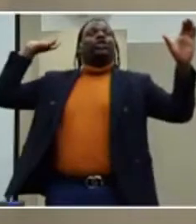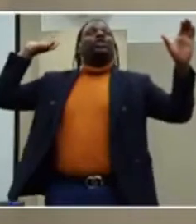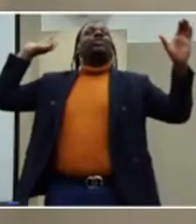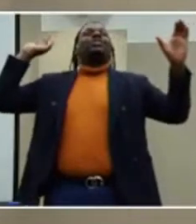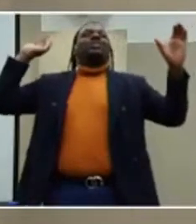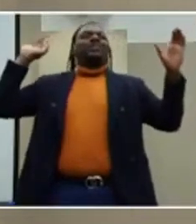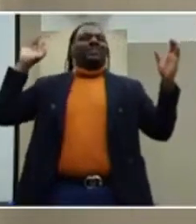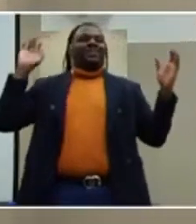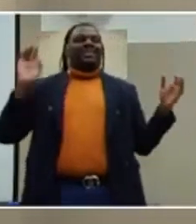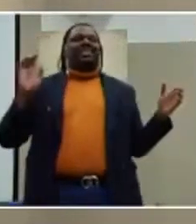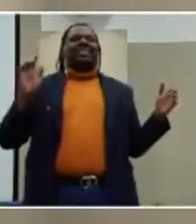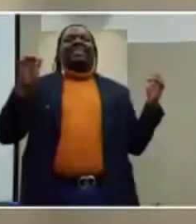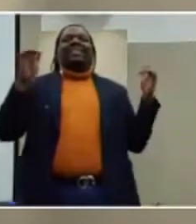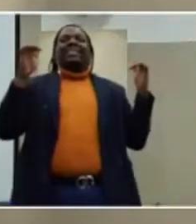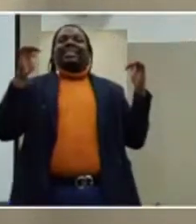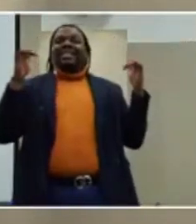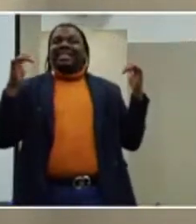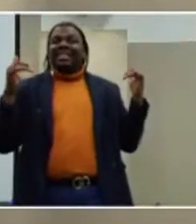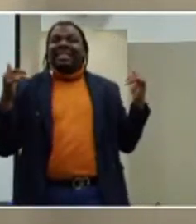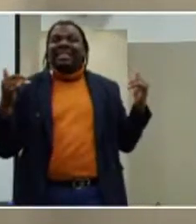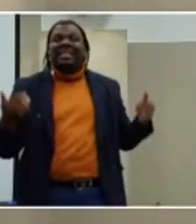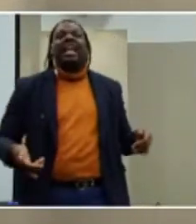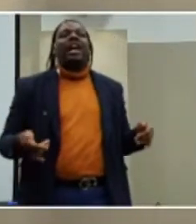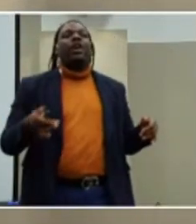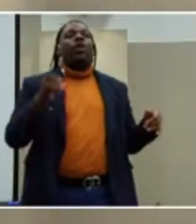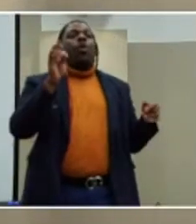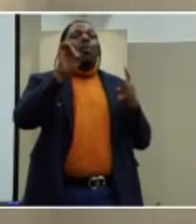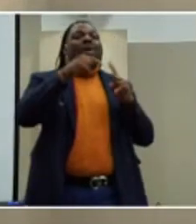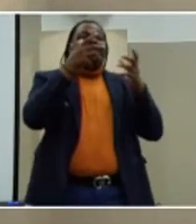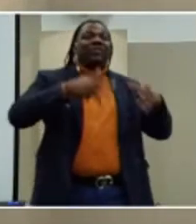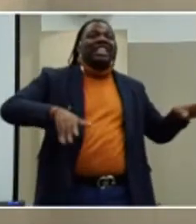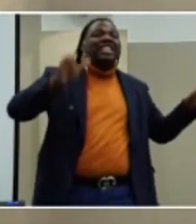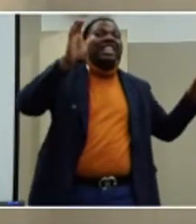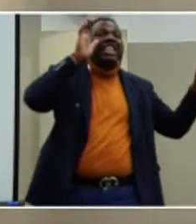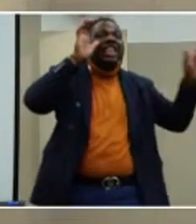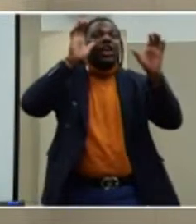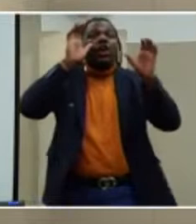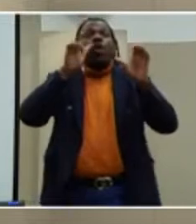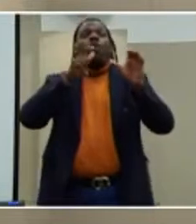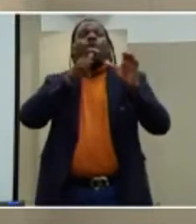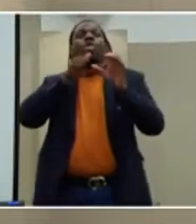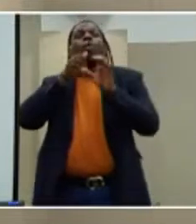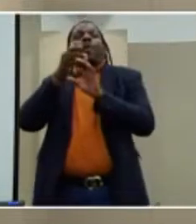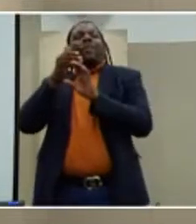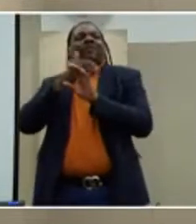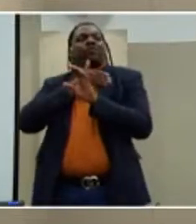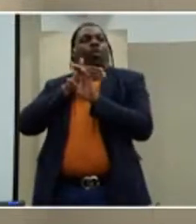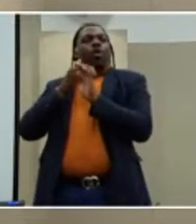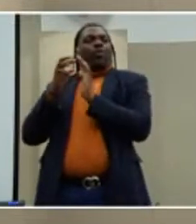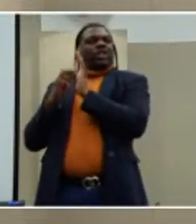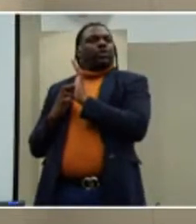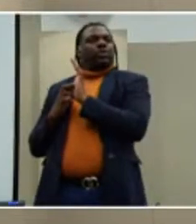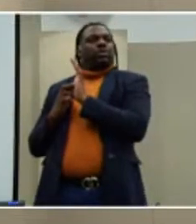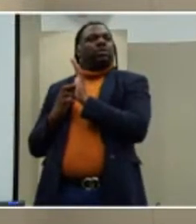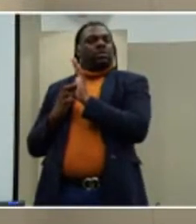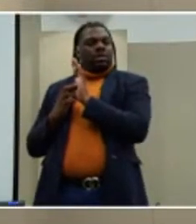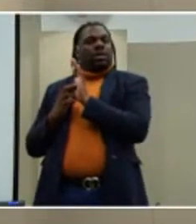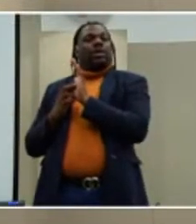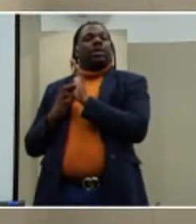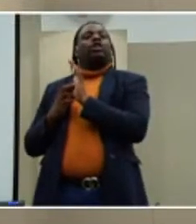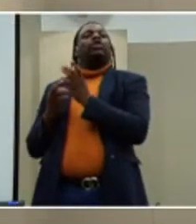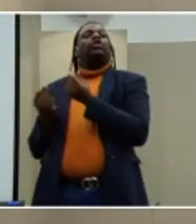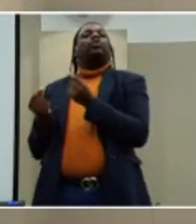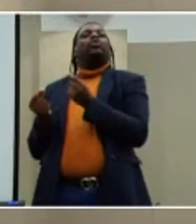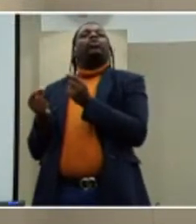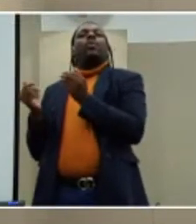we're good at that. Once we've heard from everyone who pre-registered to speak, we will then move